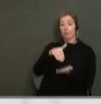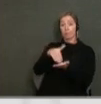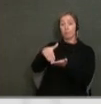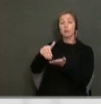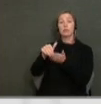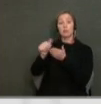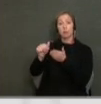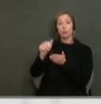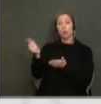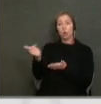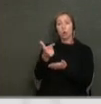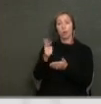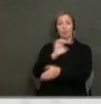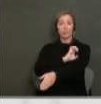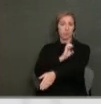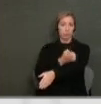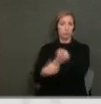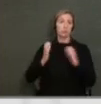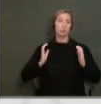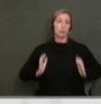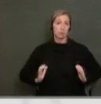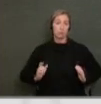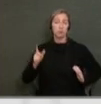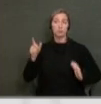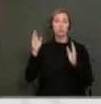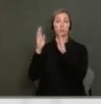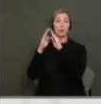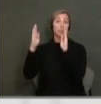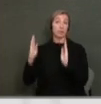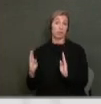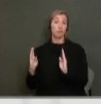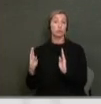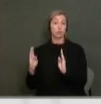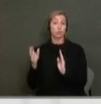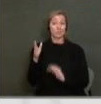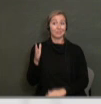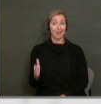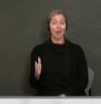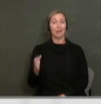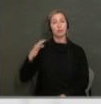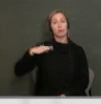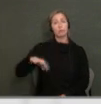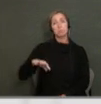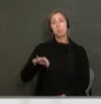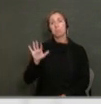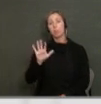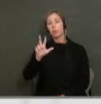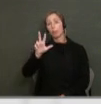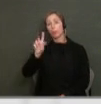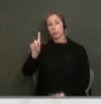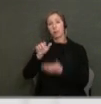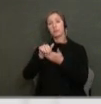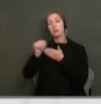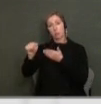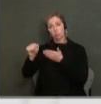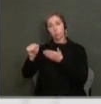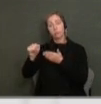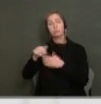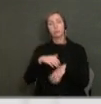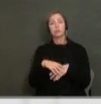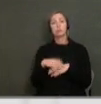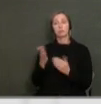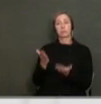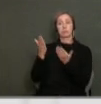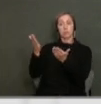energy customers. On the residential side, that equates to about a credit of $31 that is proposed on